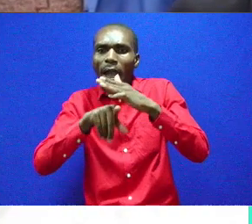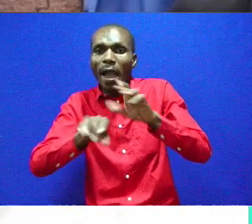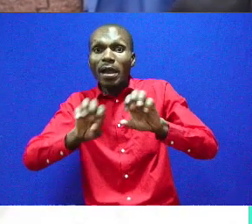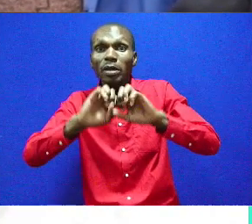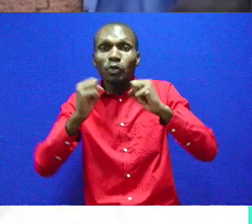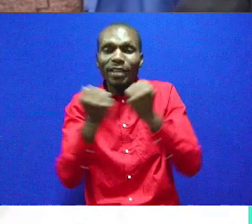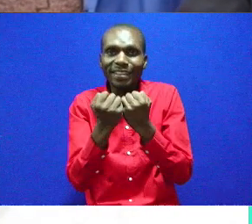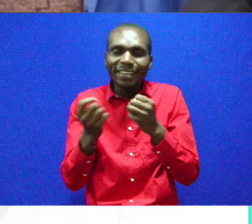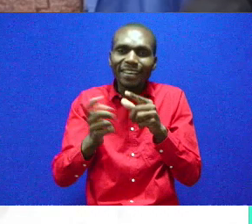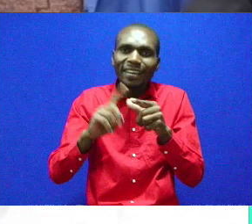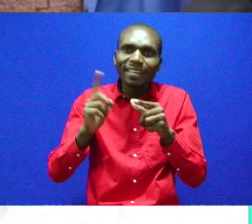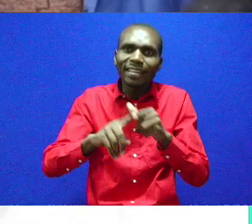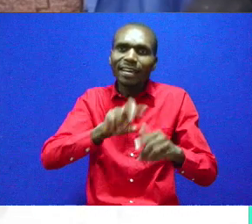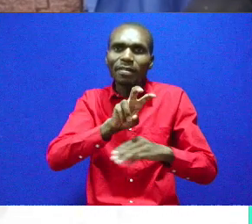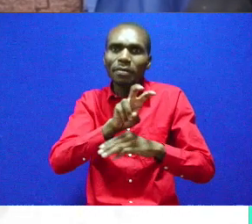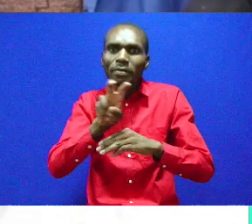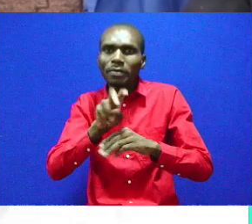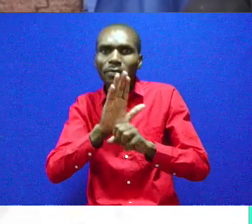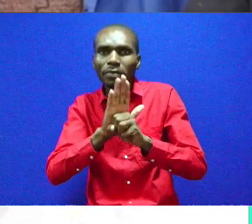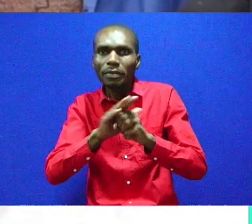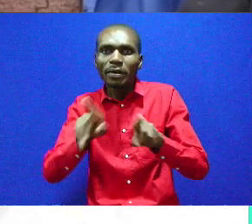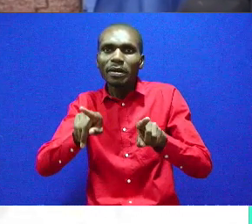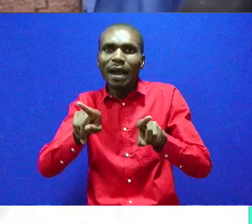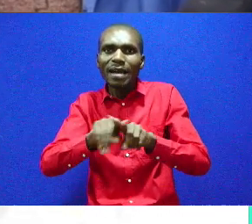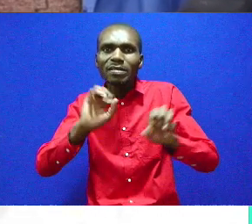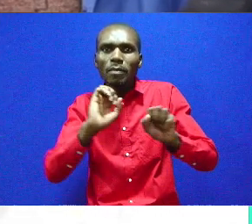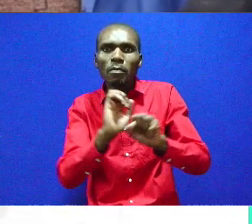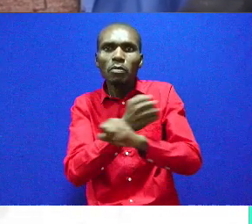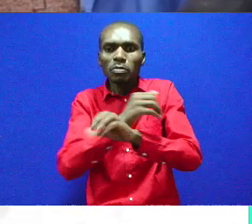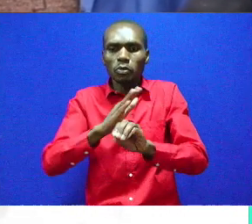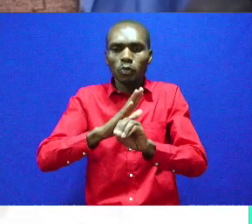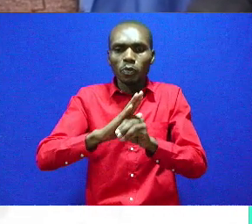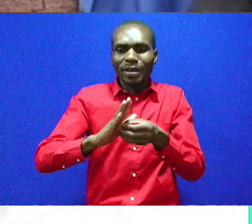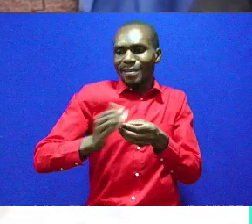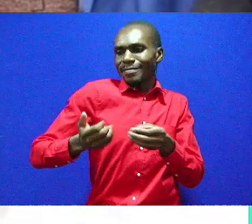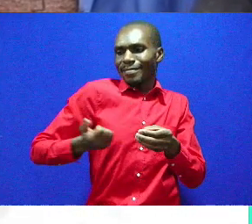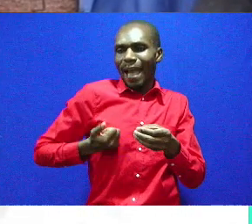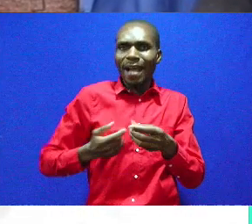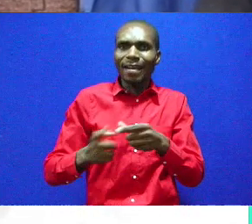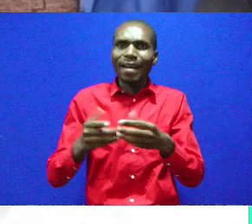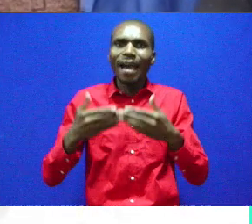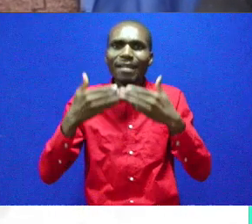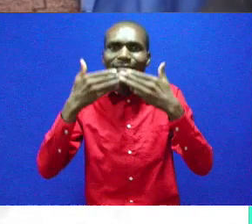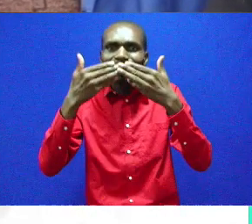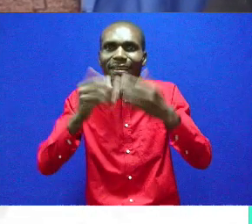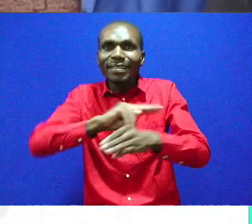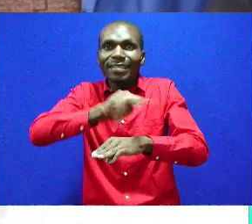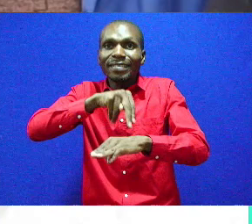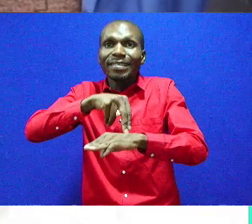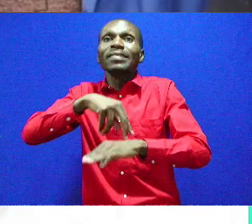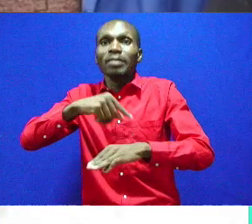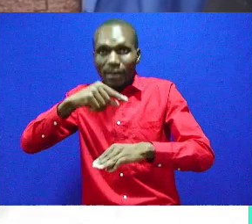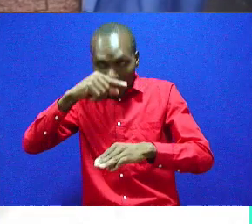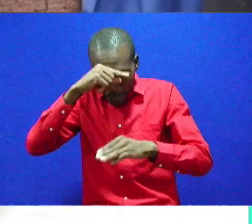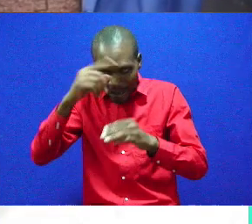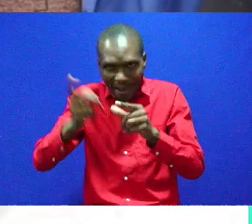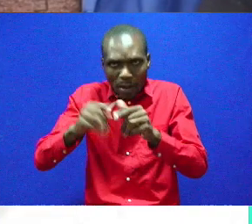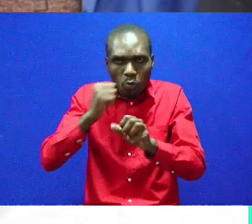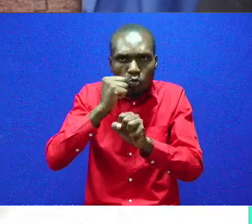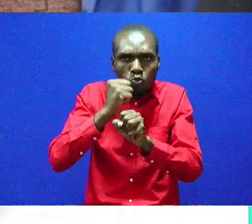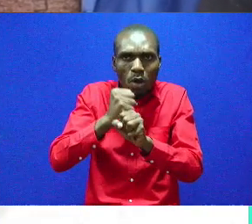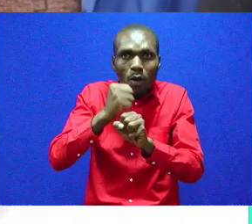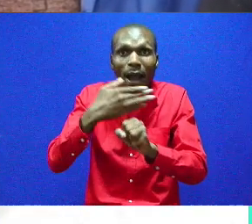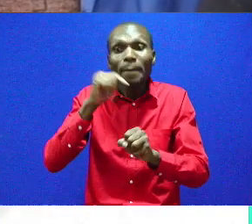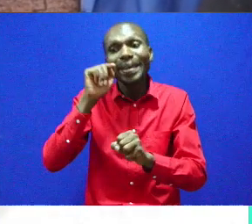goto begete intelligence yere nene ngabana ambali kuchunyara ko bagusaru. Ngo nali serikali yaitene nene ngambi ya mono asimire moya nyari ko